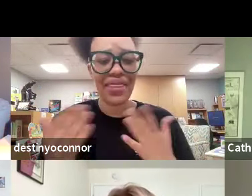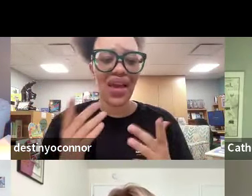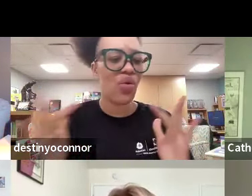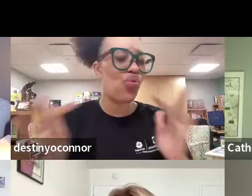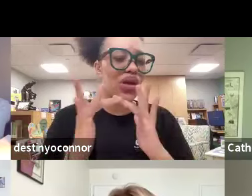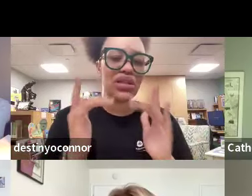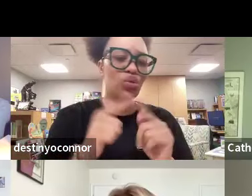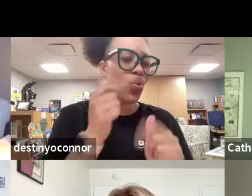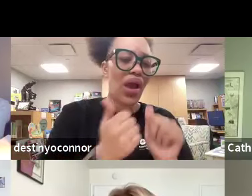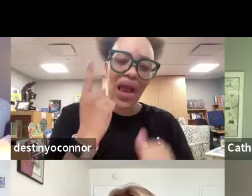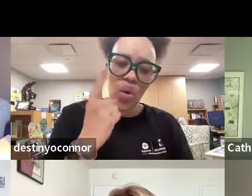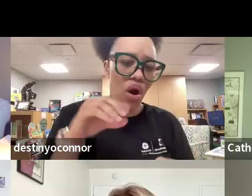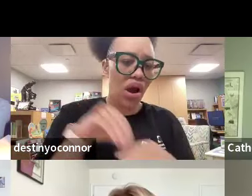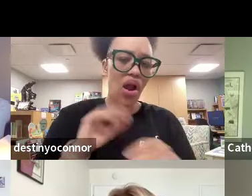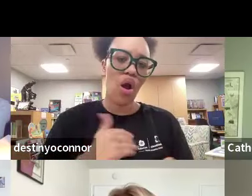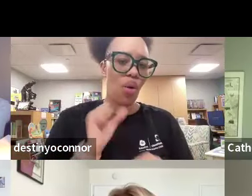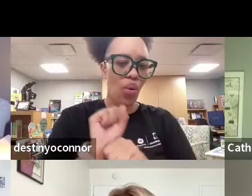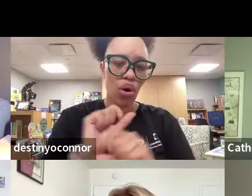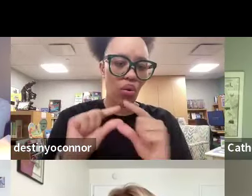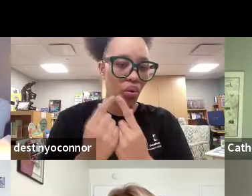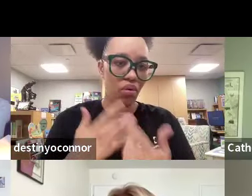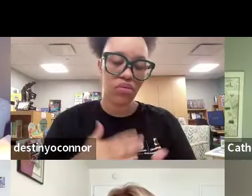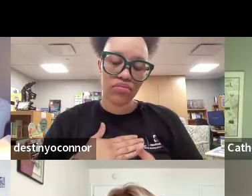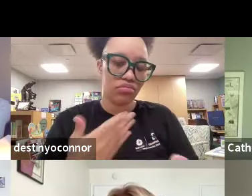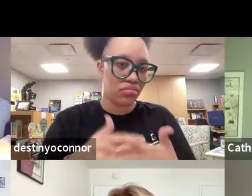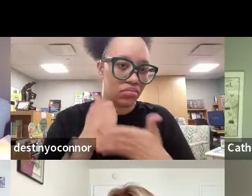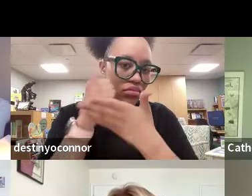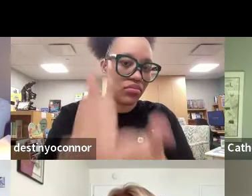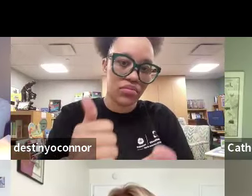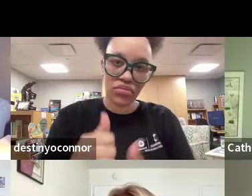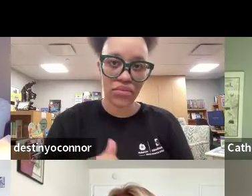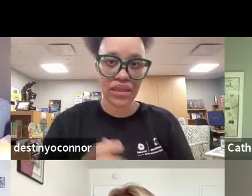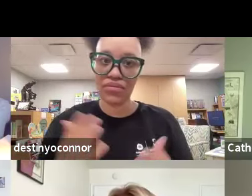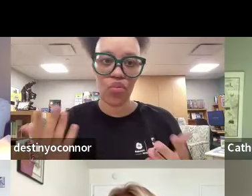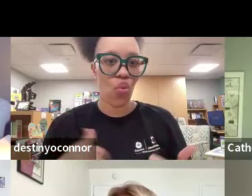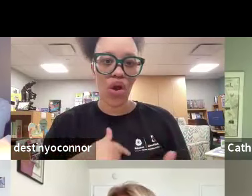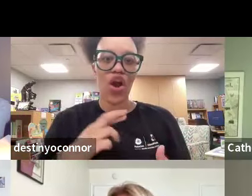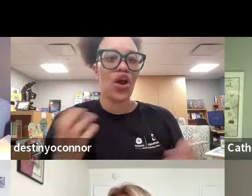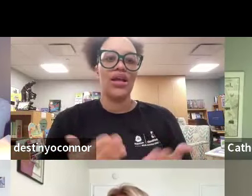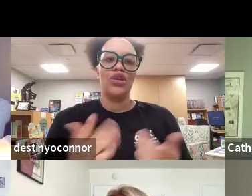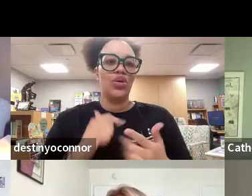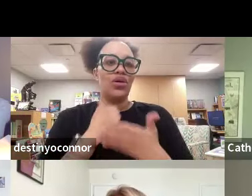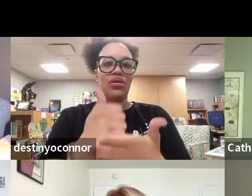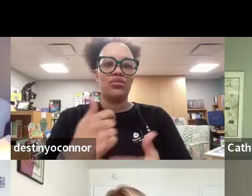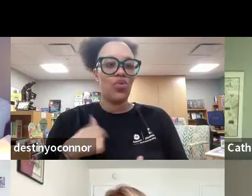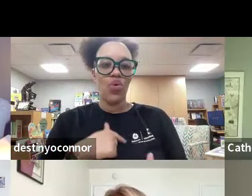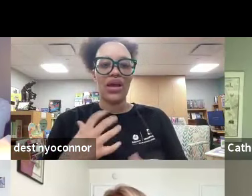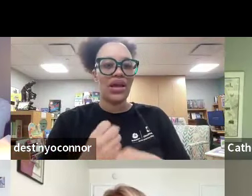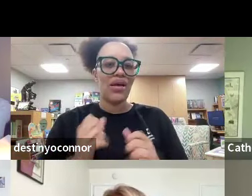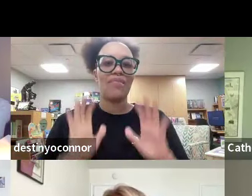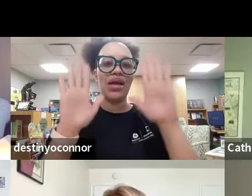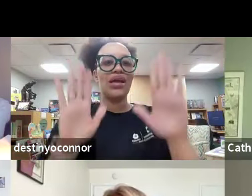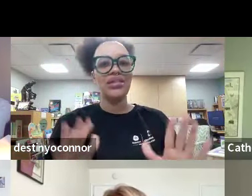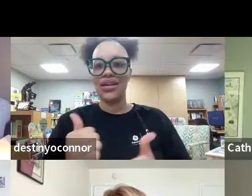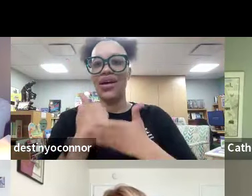Yeah, find it. Oops. Yeah, so, and if you need anything, reach out to anyone in our work group. Everyone is super supportive.